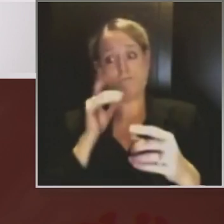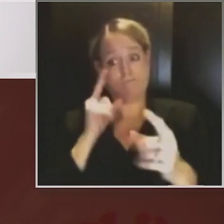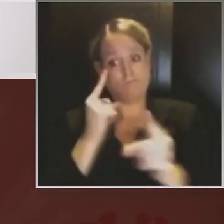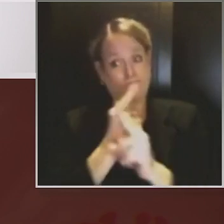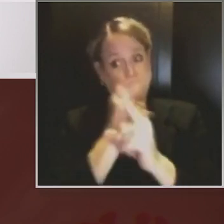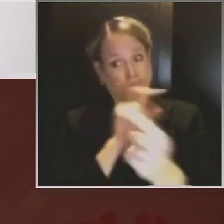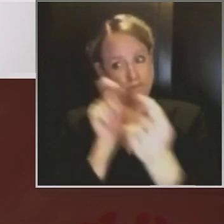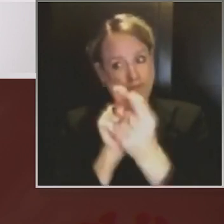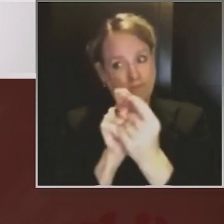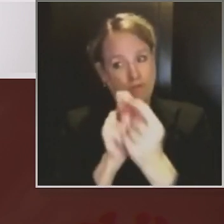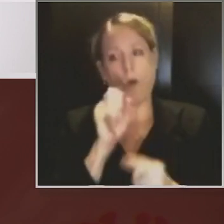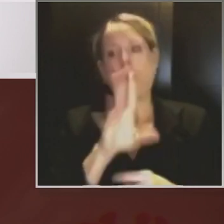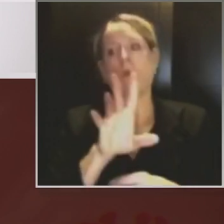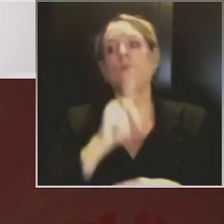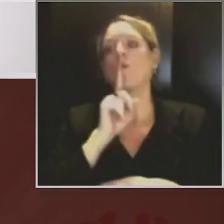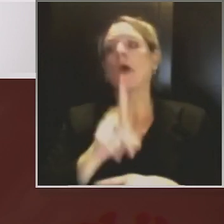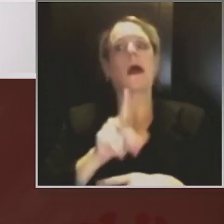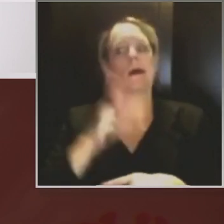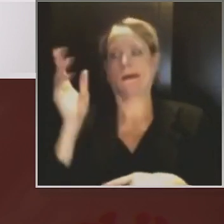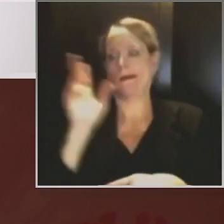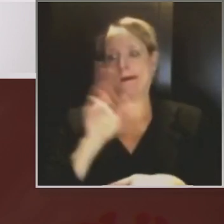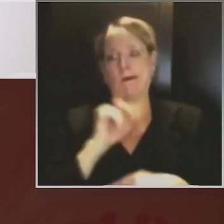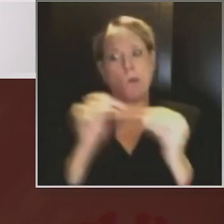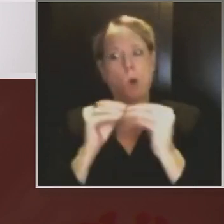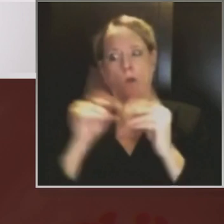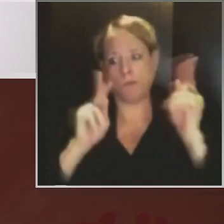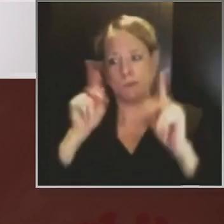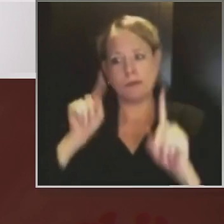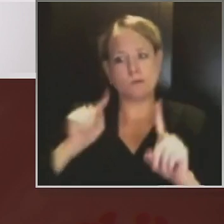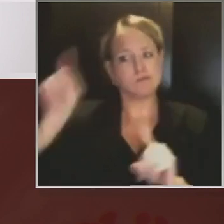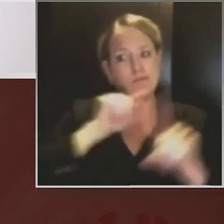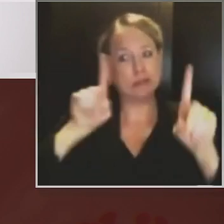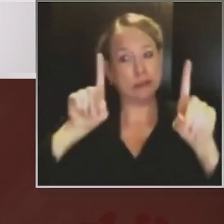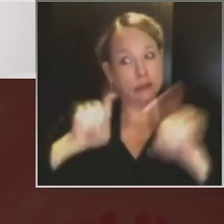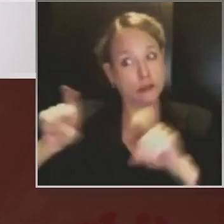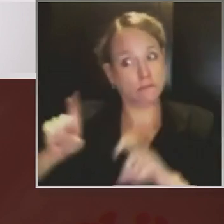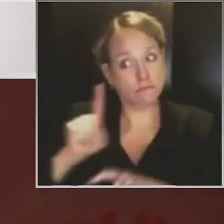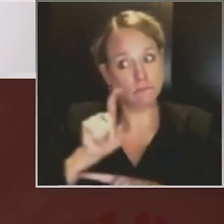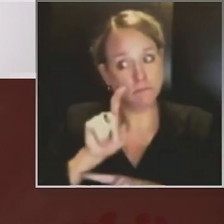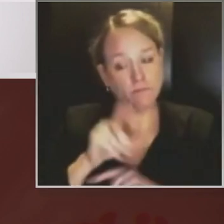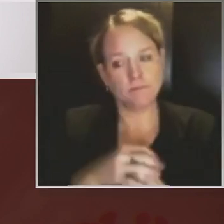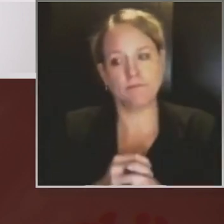if you think anything needs to change with the numbers. Thank you.